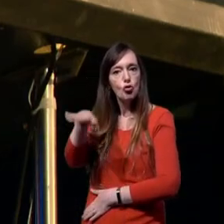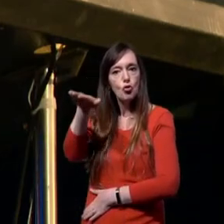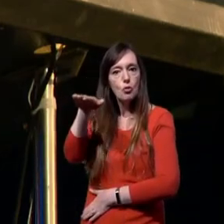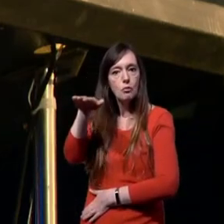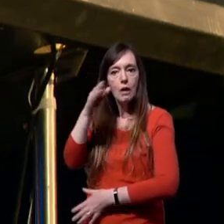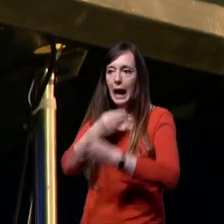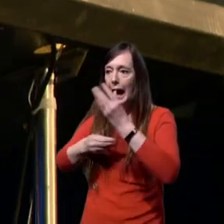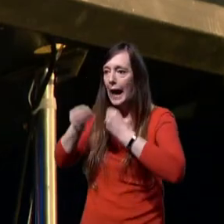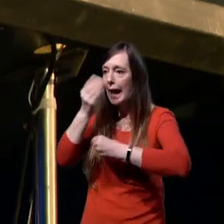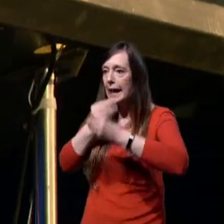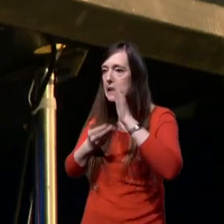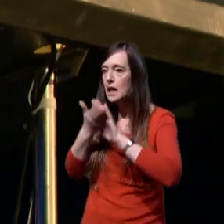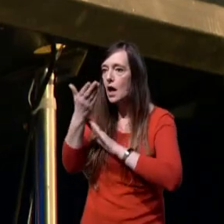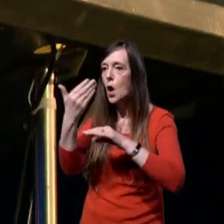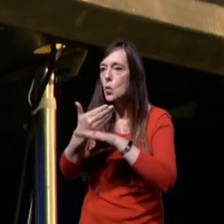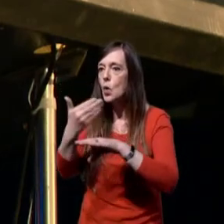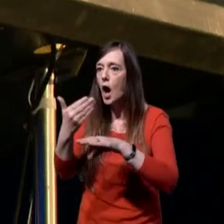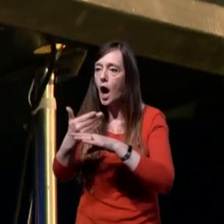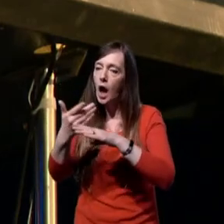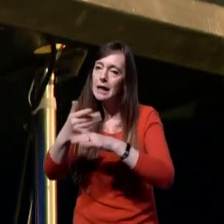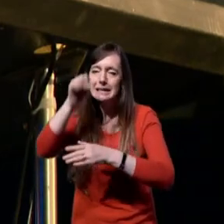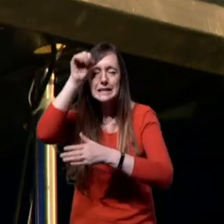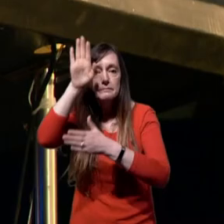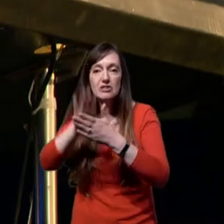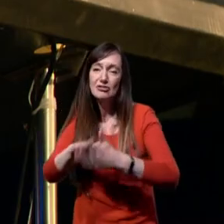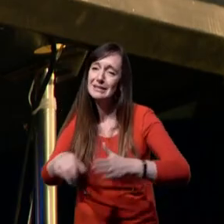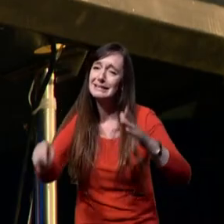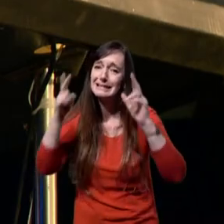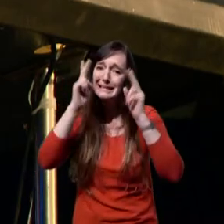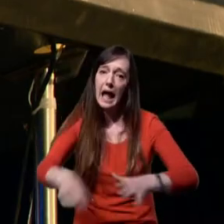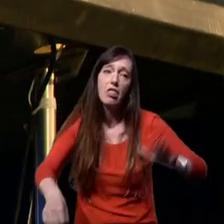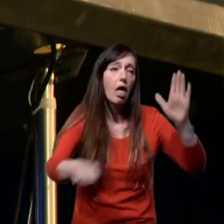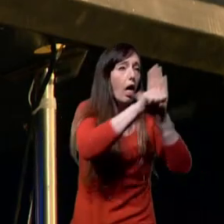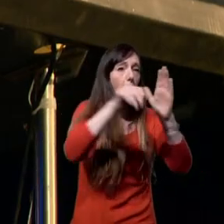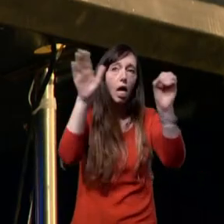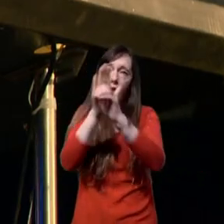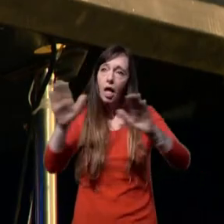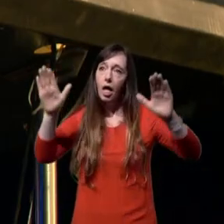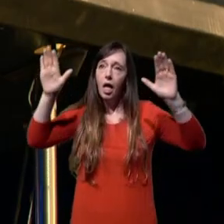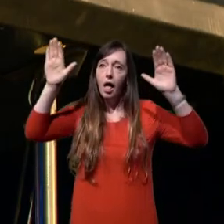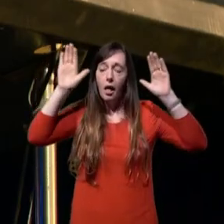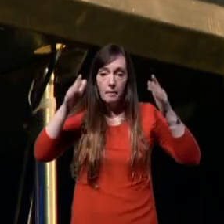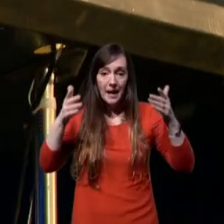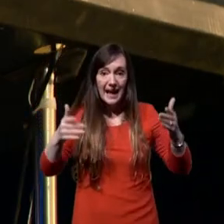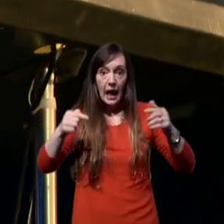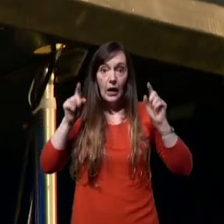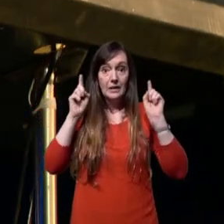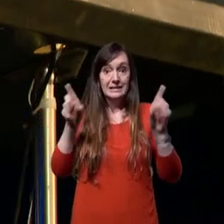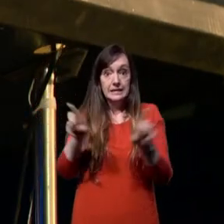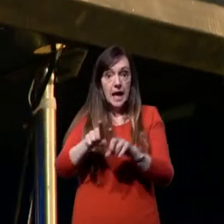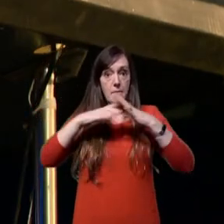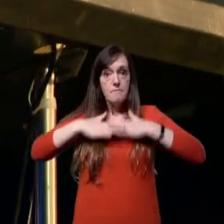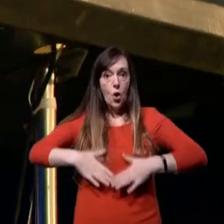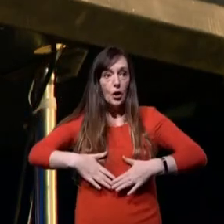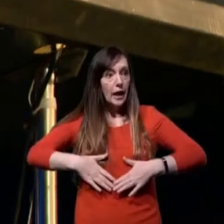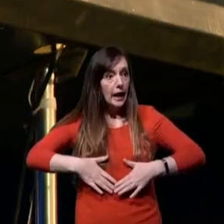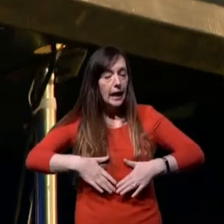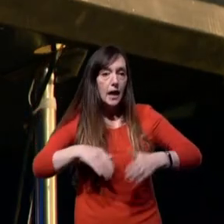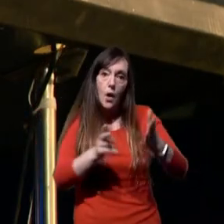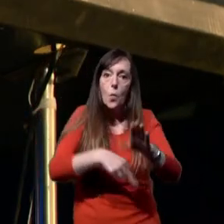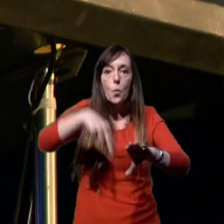in it. I was put to death in it. But look, that body now lives forever by the power of